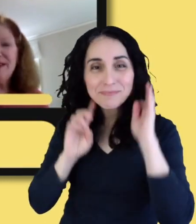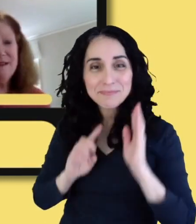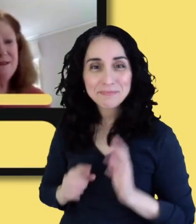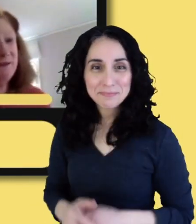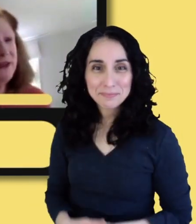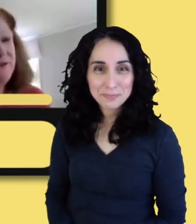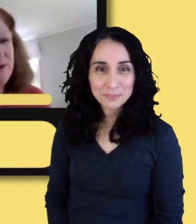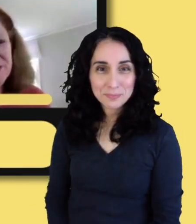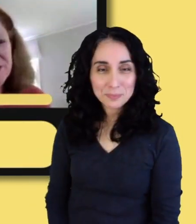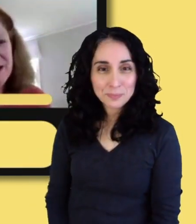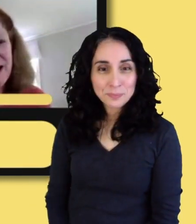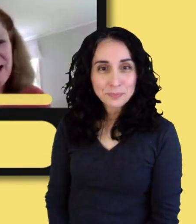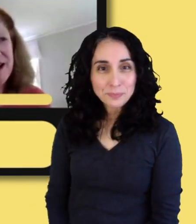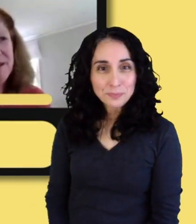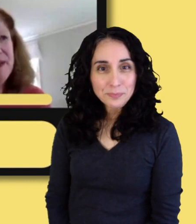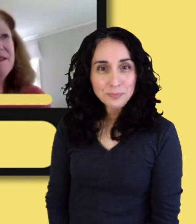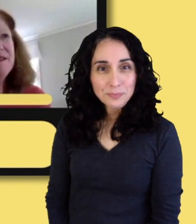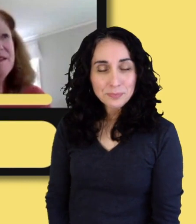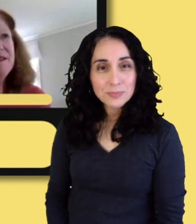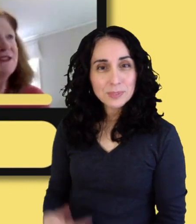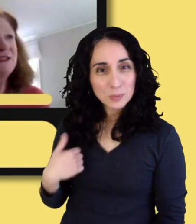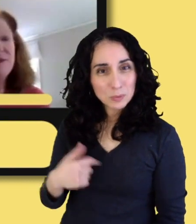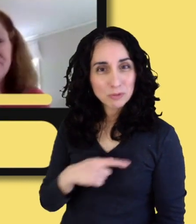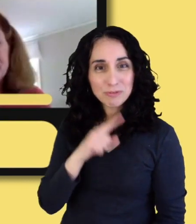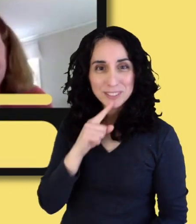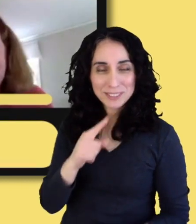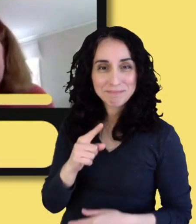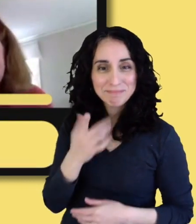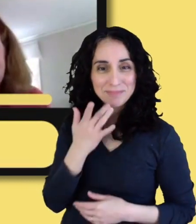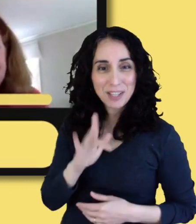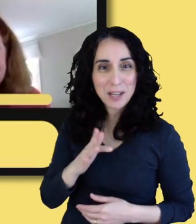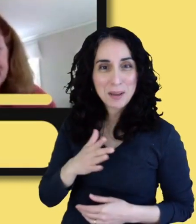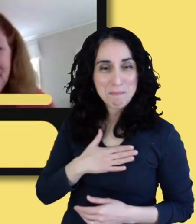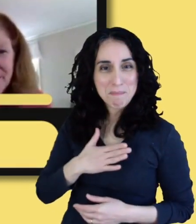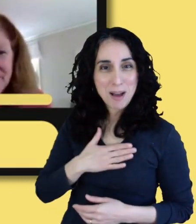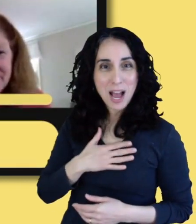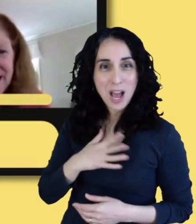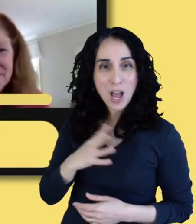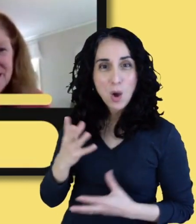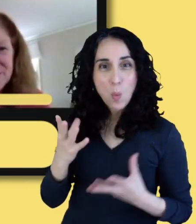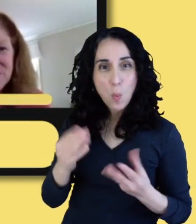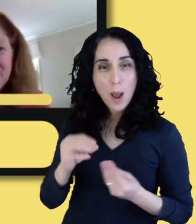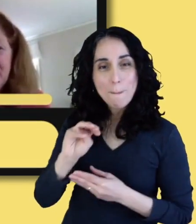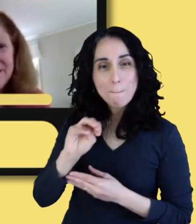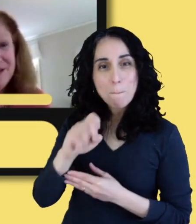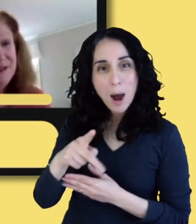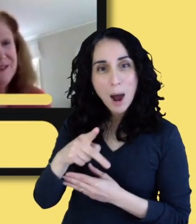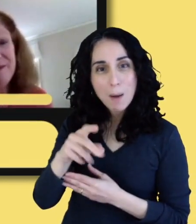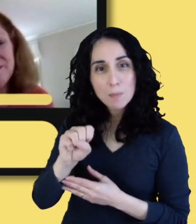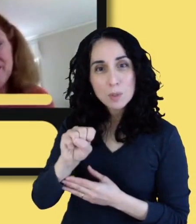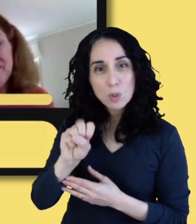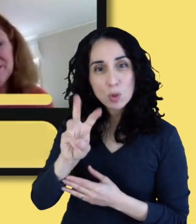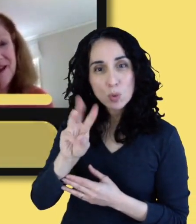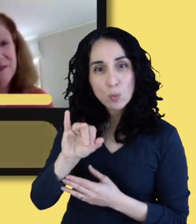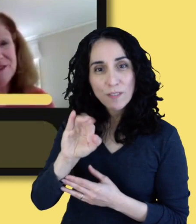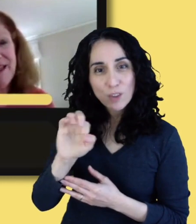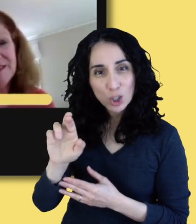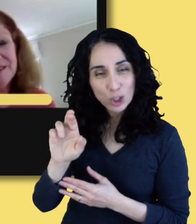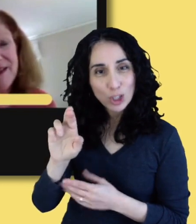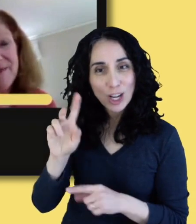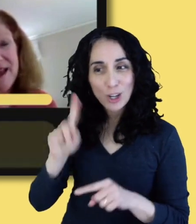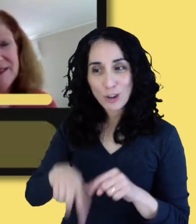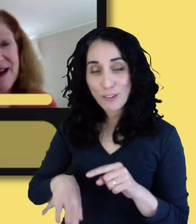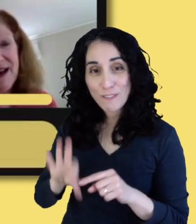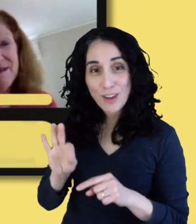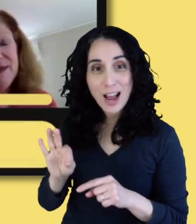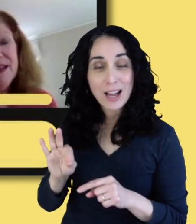We've been pretty fortunate. My Swifter wet mop, I was having trouble finding those, and then we were able to find those the